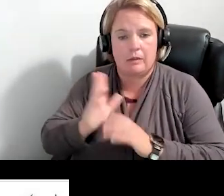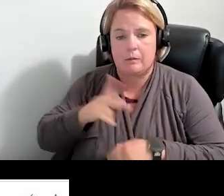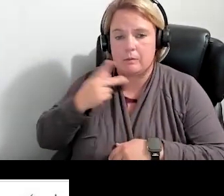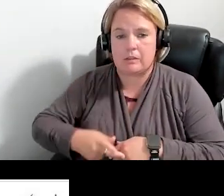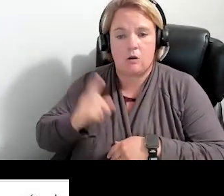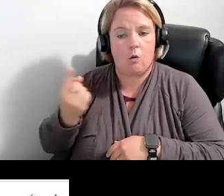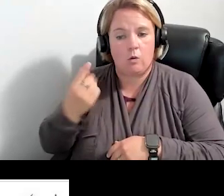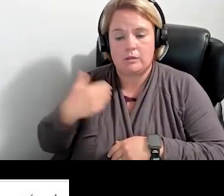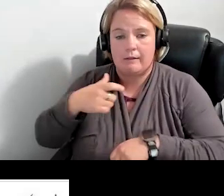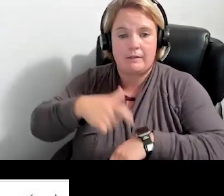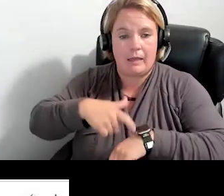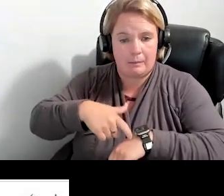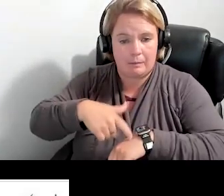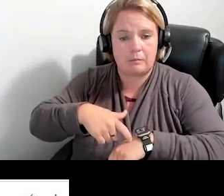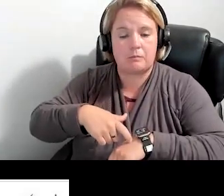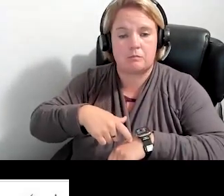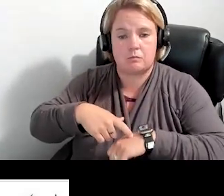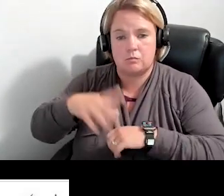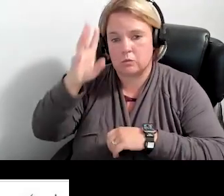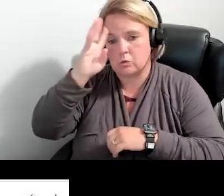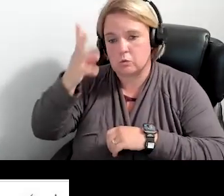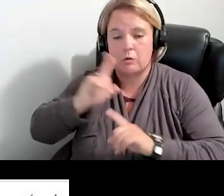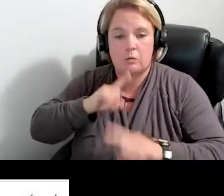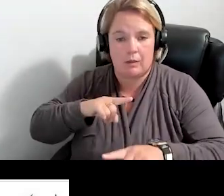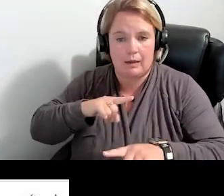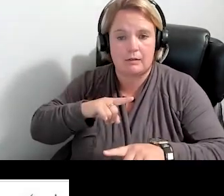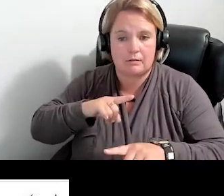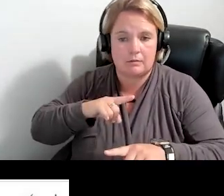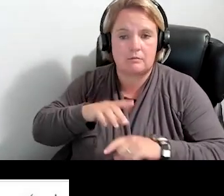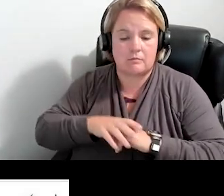have time to create a reply. And